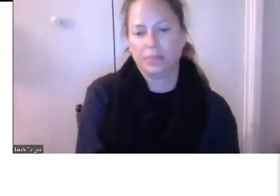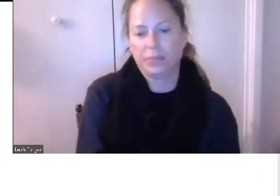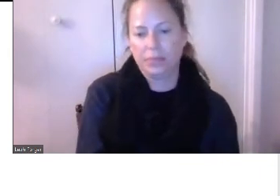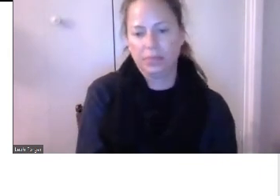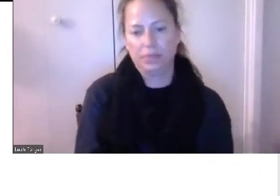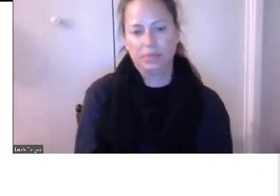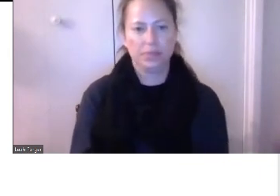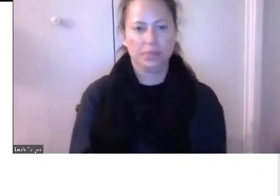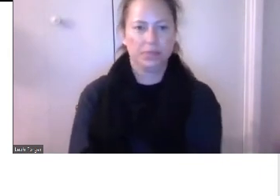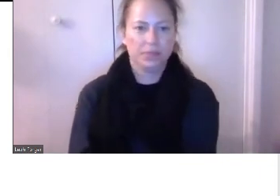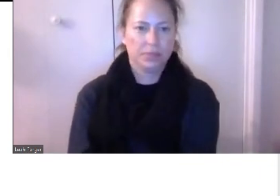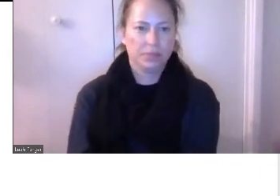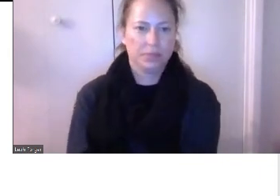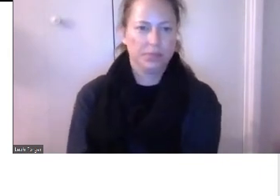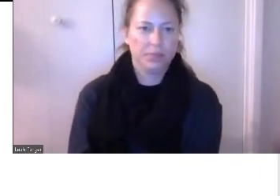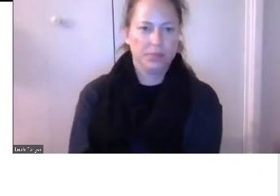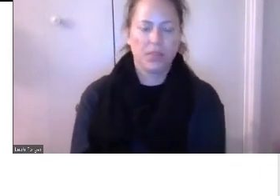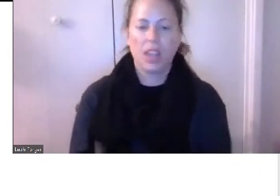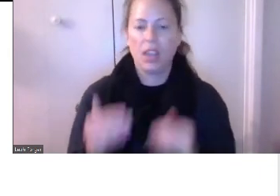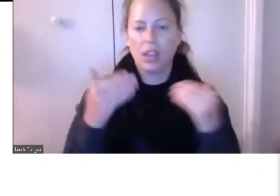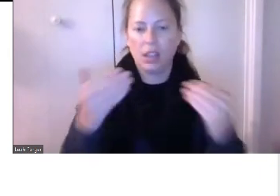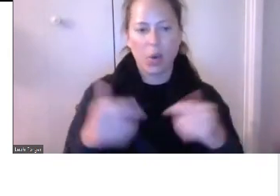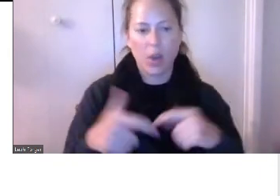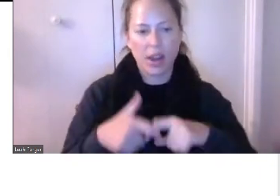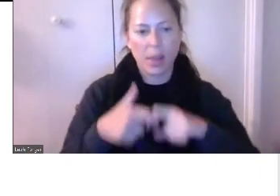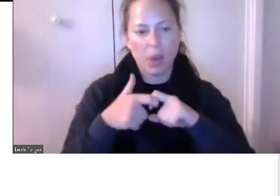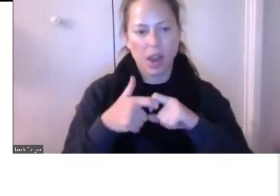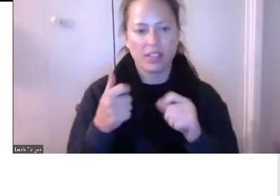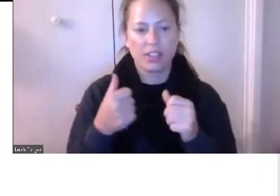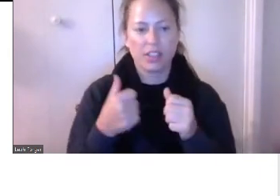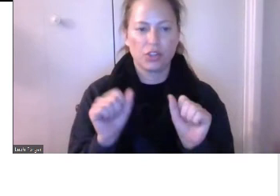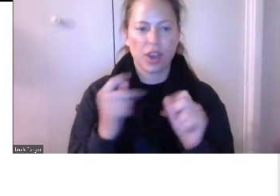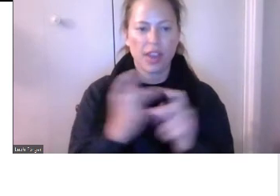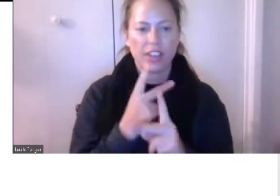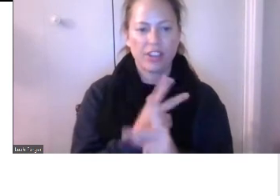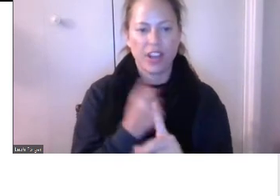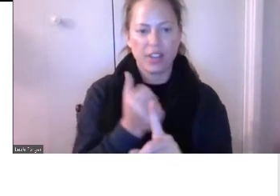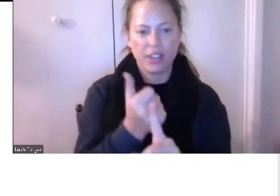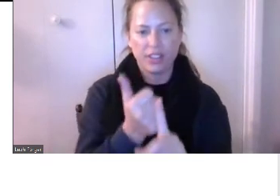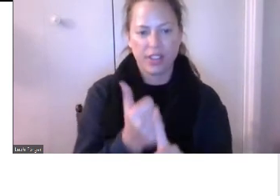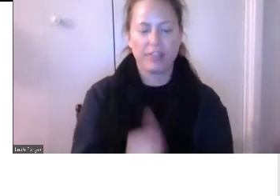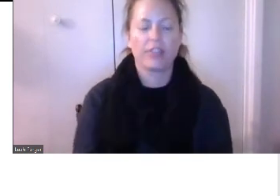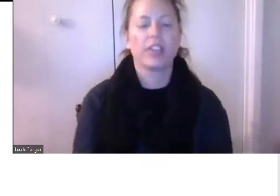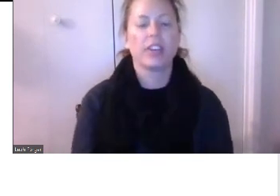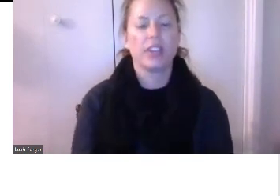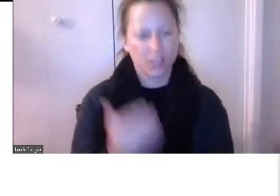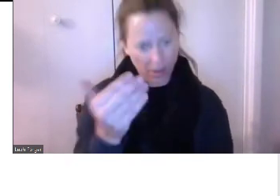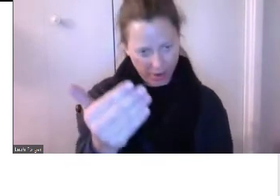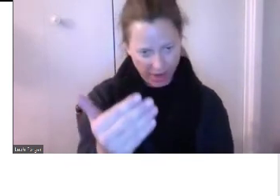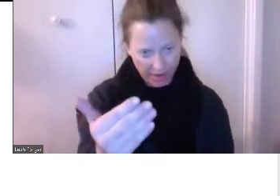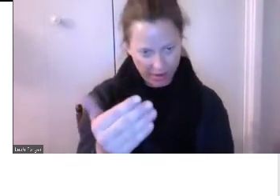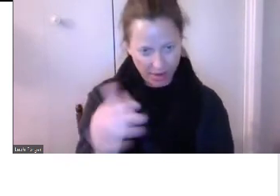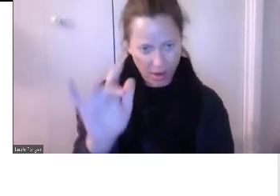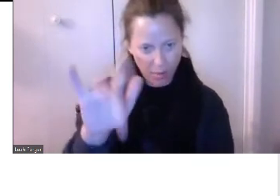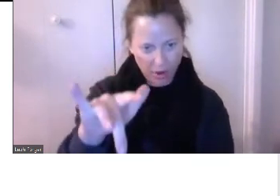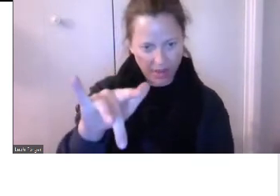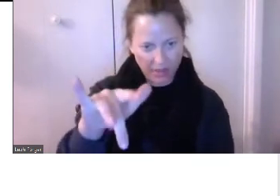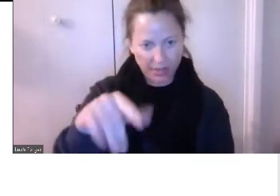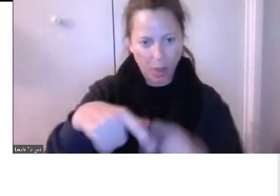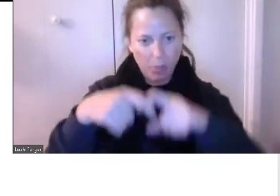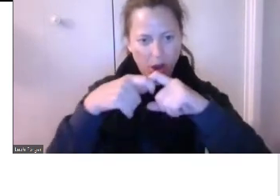All right, I want you to go ahead and press pause and try this one on your own and see what you get. Go ahead, press pause